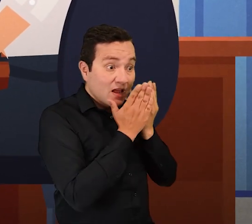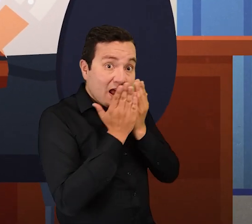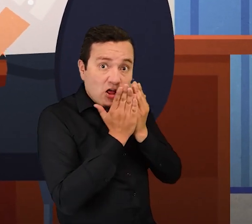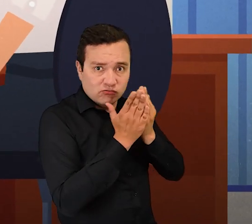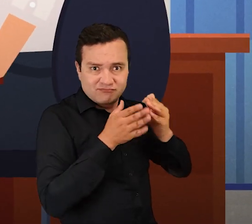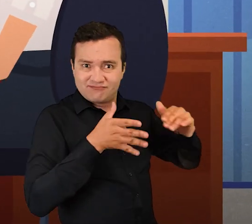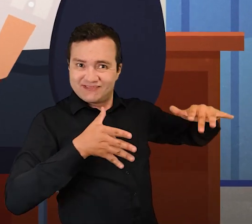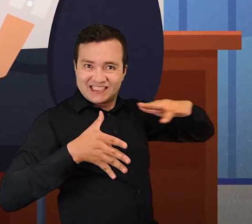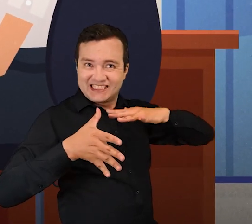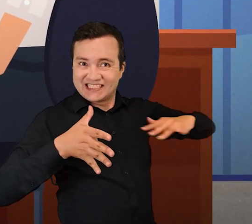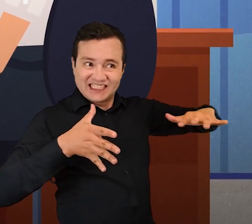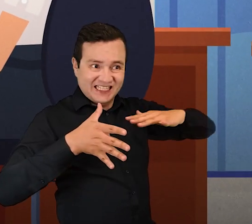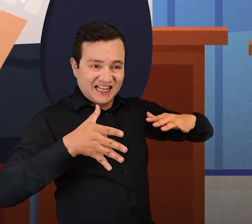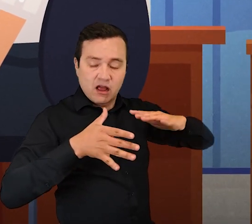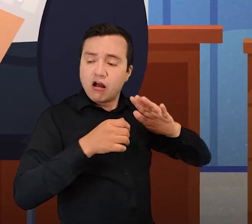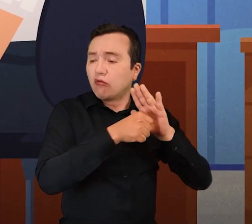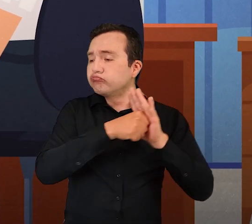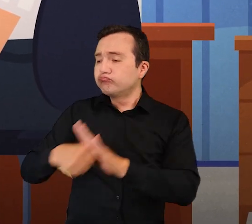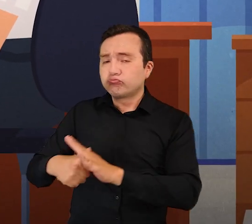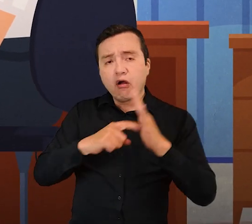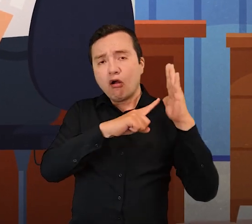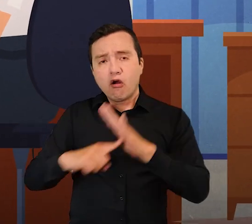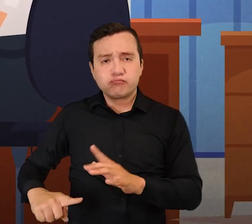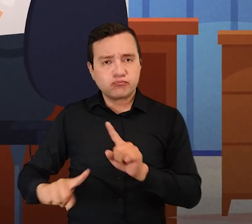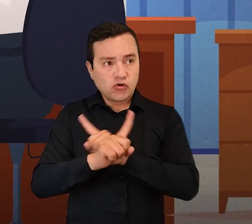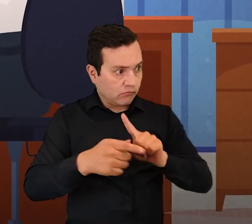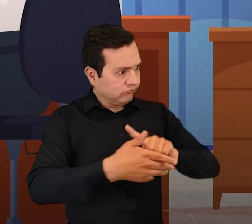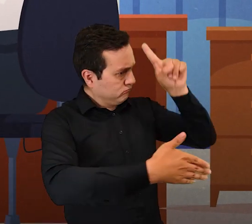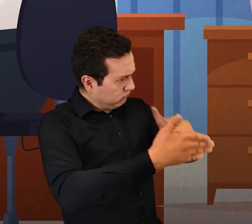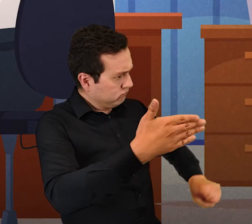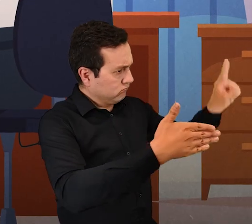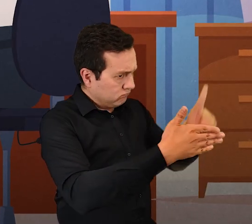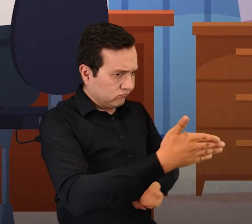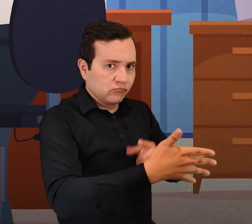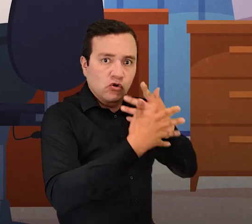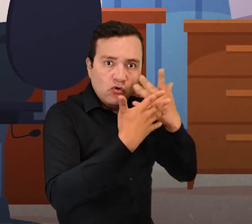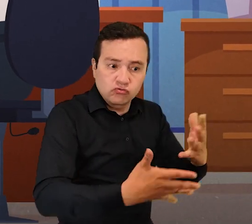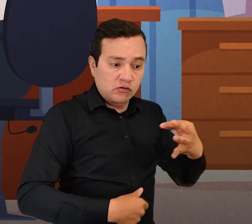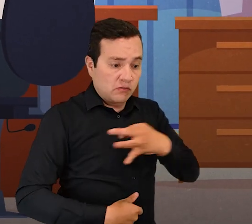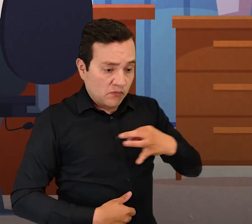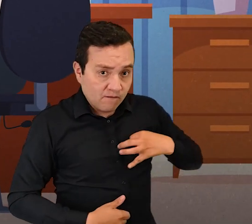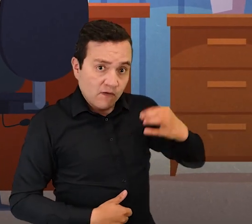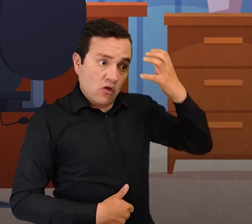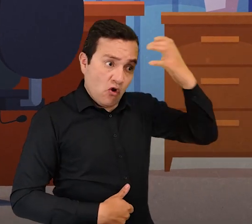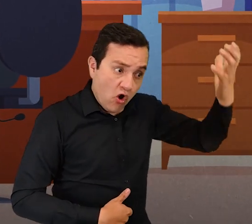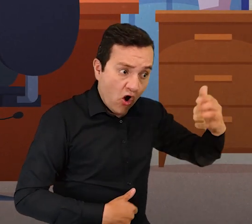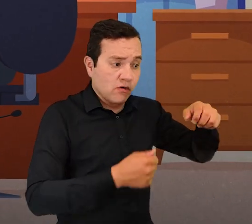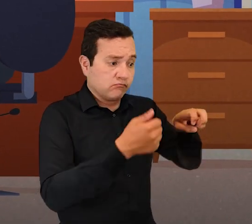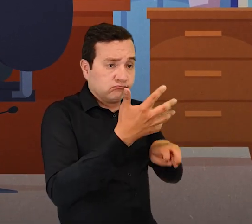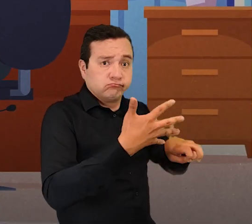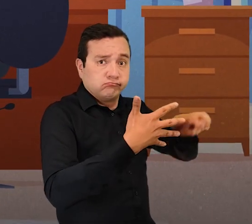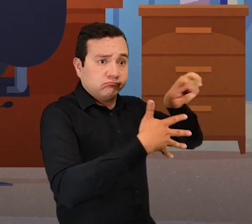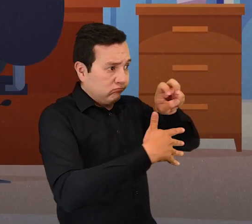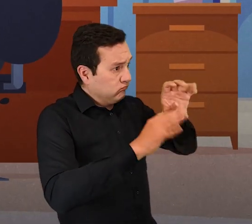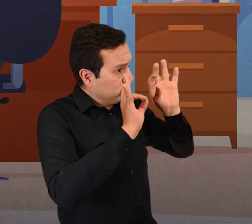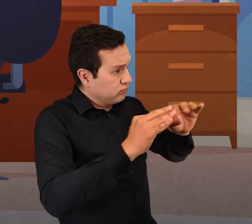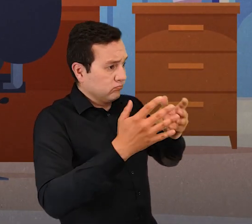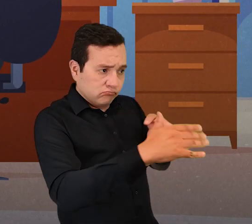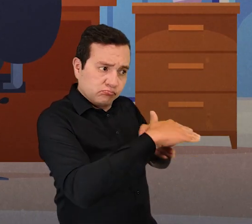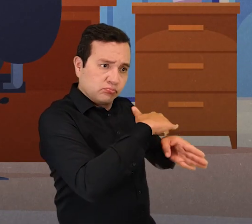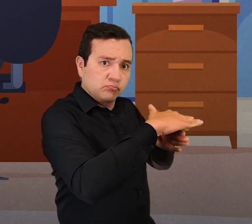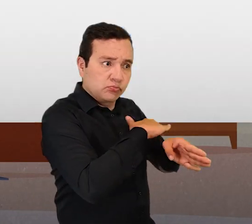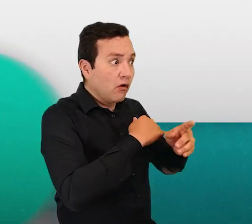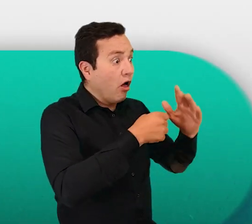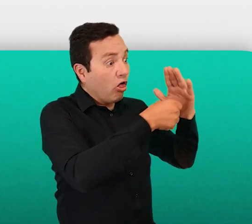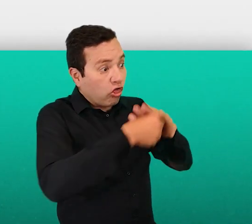education system, both in free and compulsory primary education, public and private, and at all other levels of education on